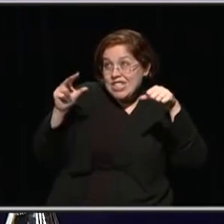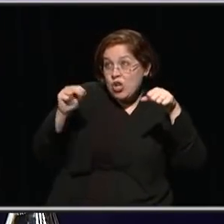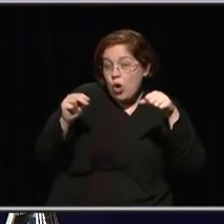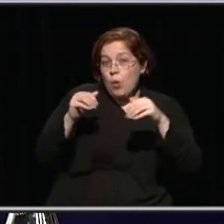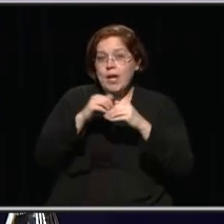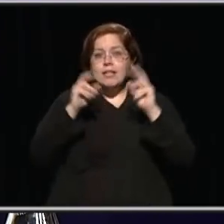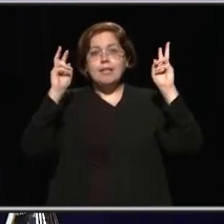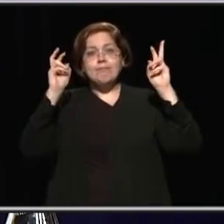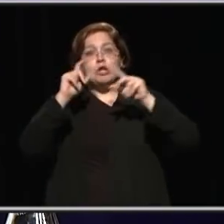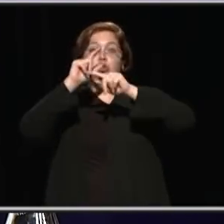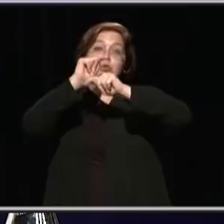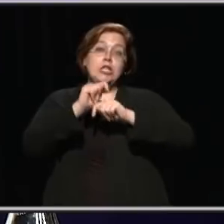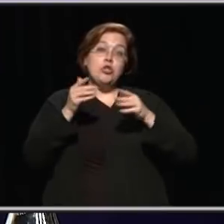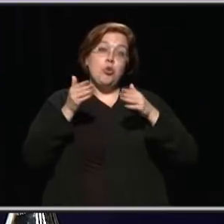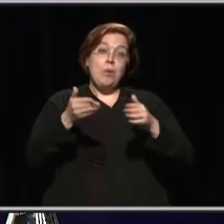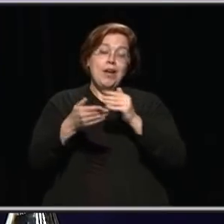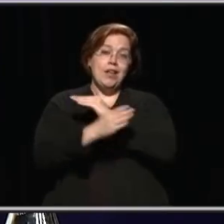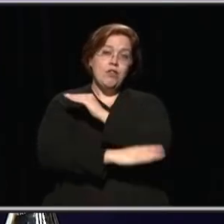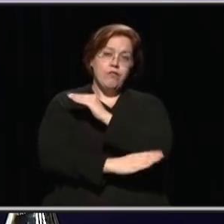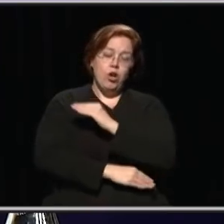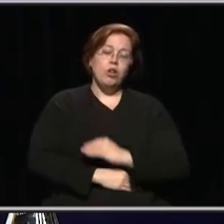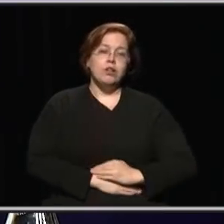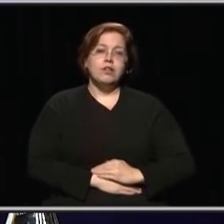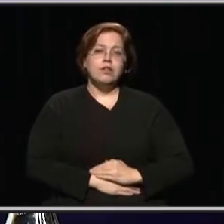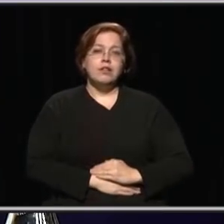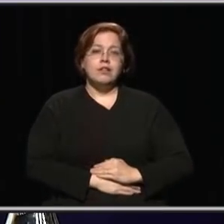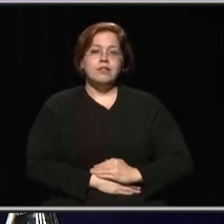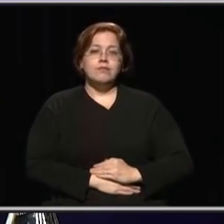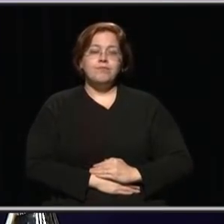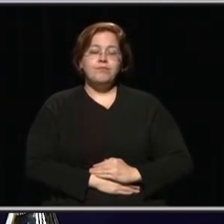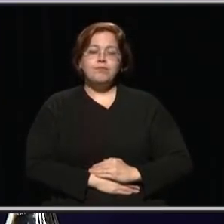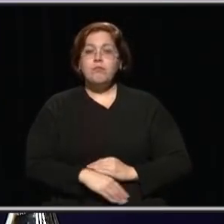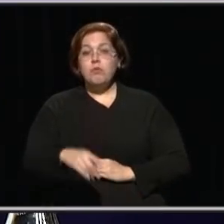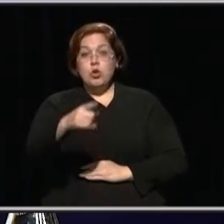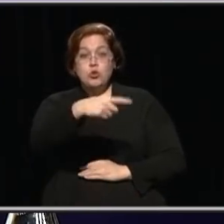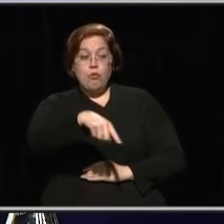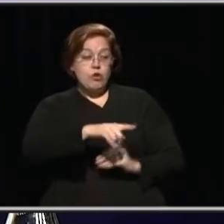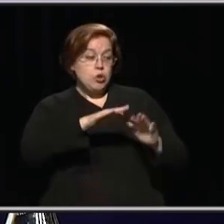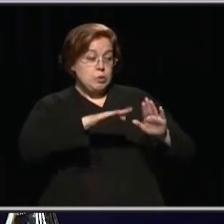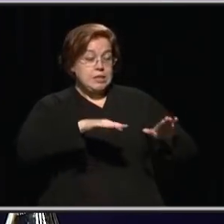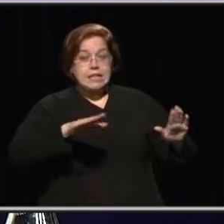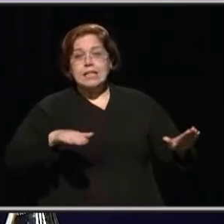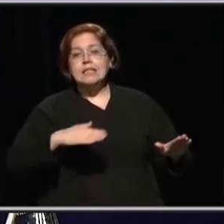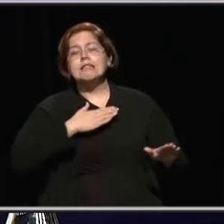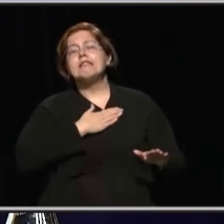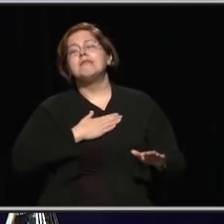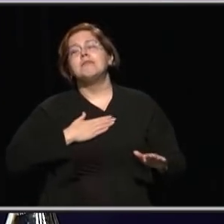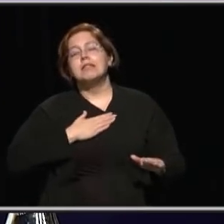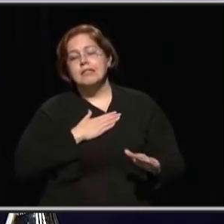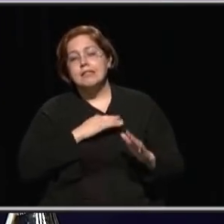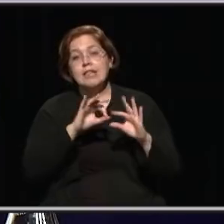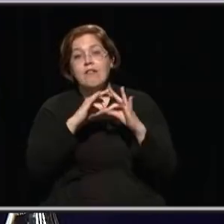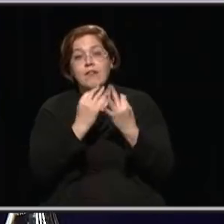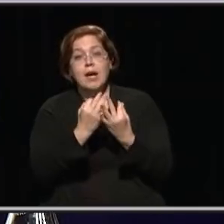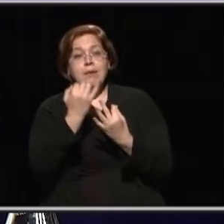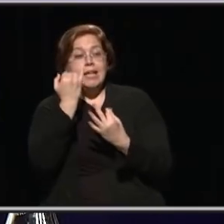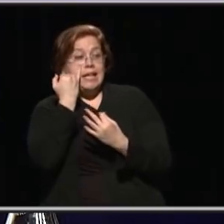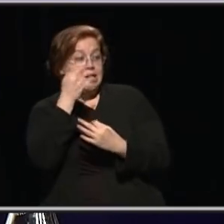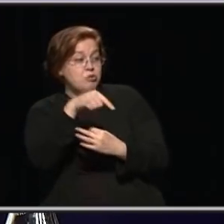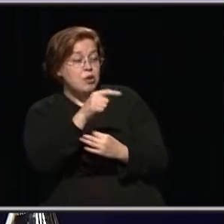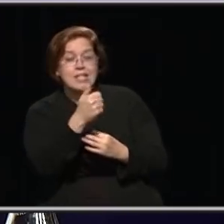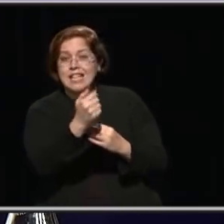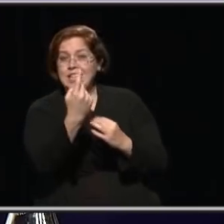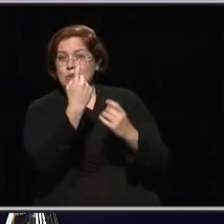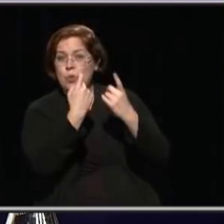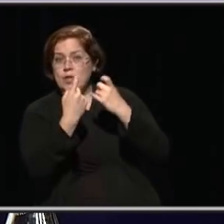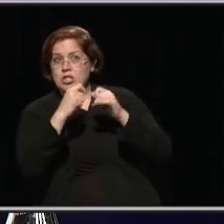traditional setting this fall. So for those children, please, family members, if you're in need, you have any questions or